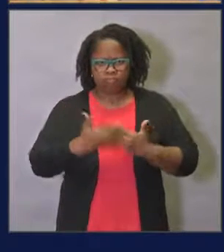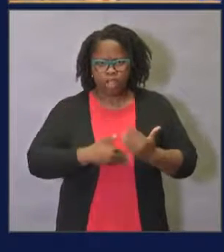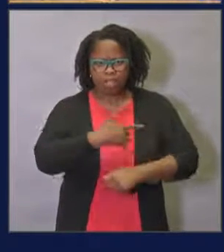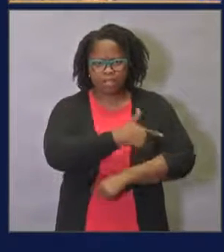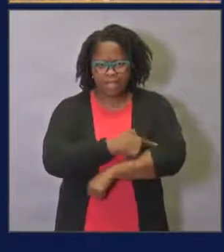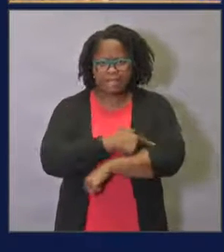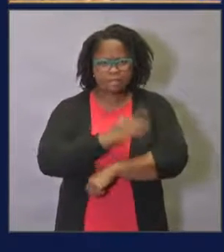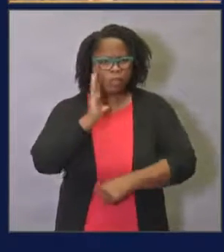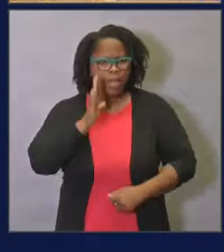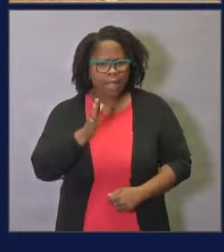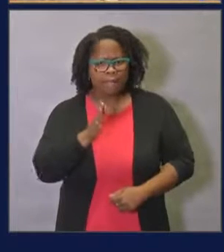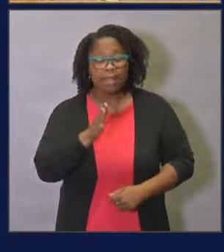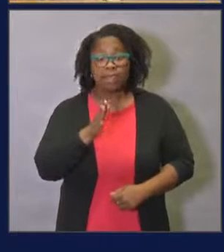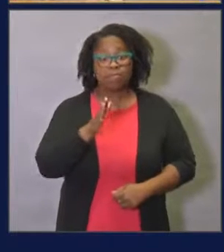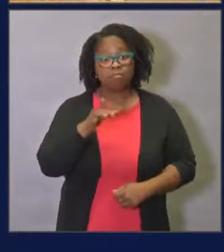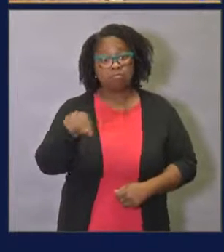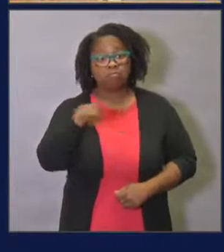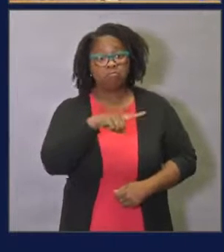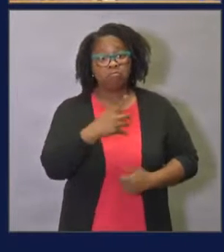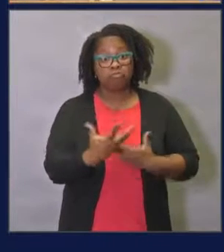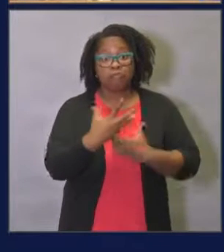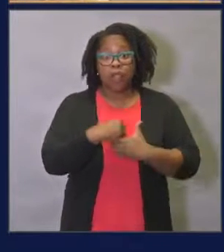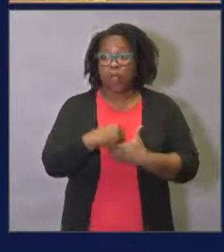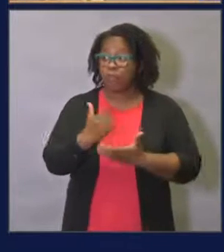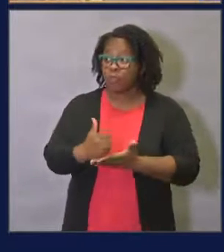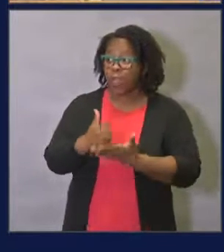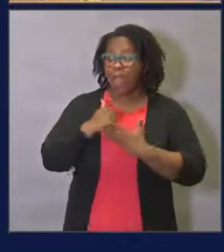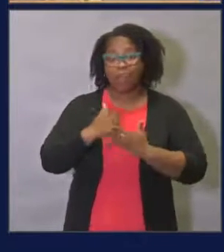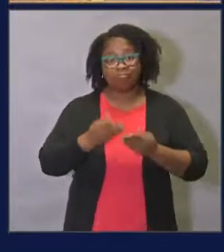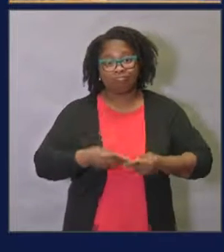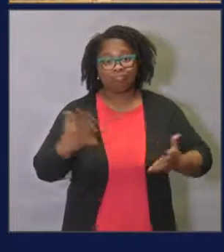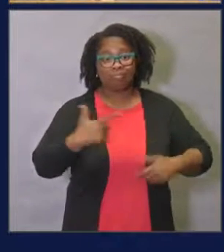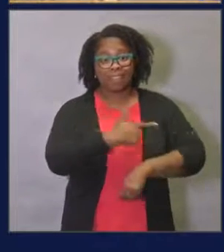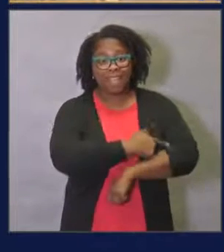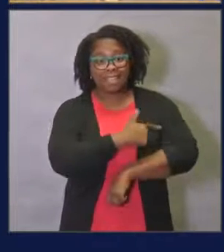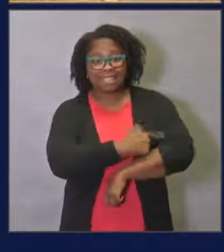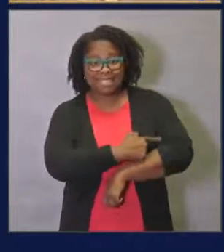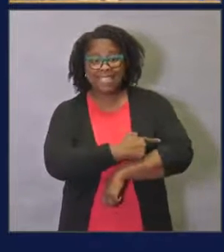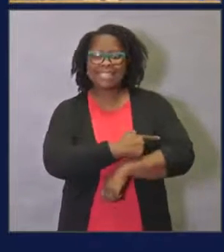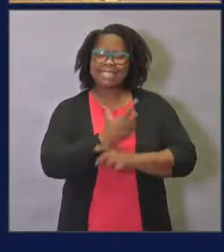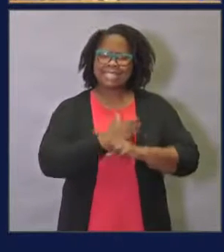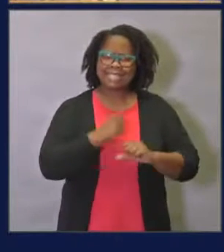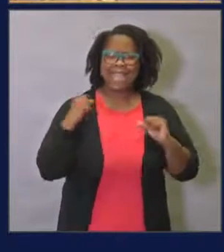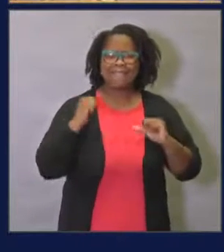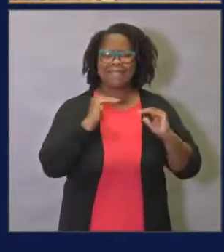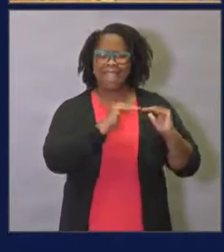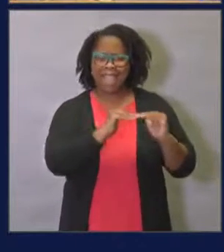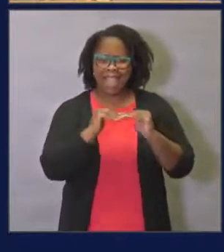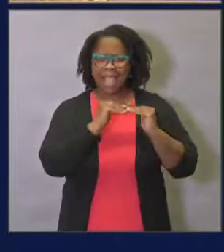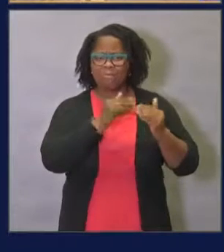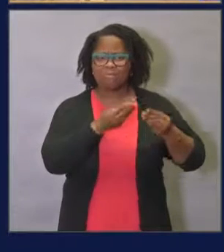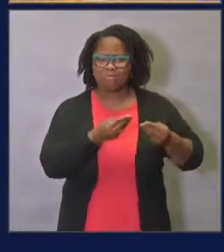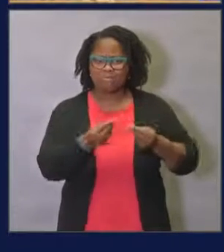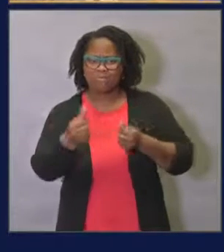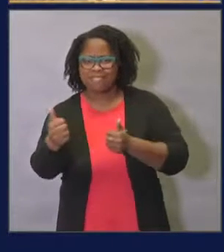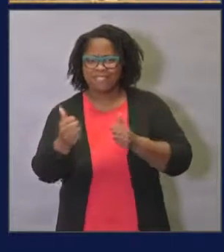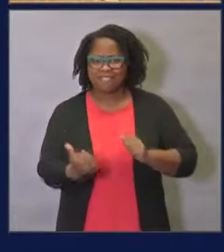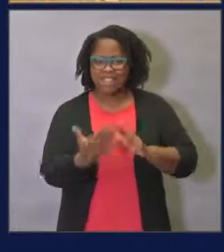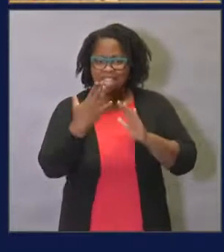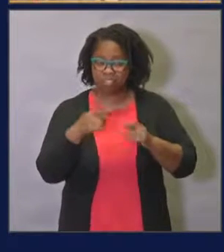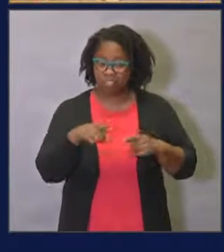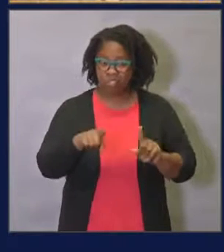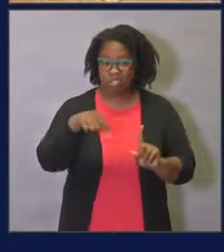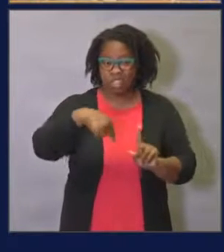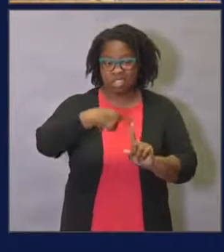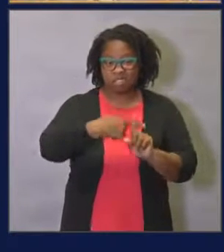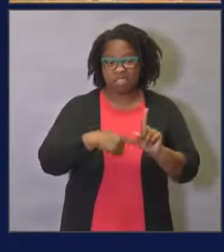applaud everyone who's involved in helping us get vaccines distributed in a safe, equitable, and efficient manner during this month